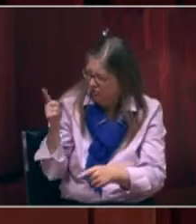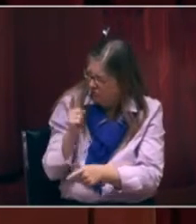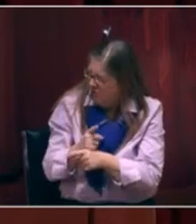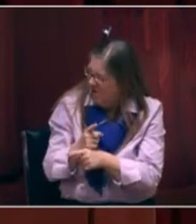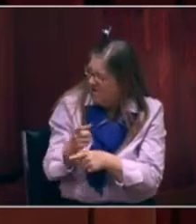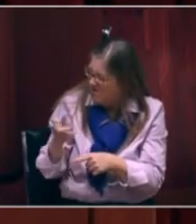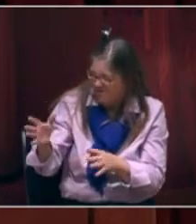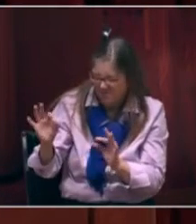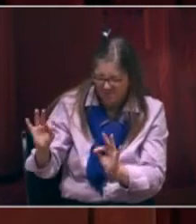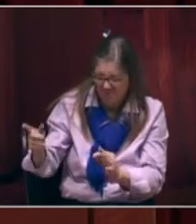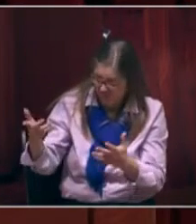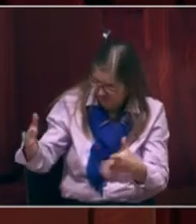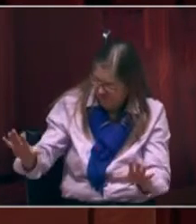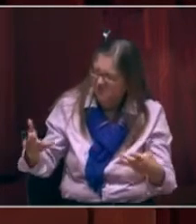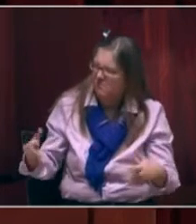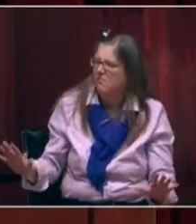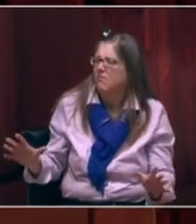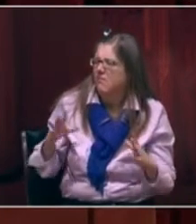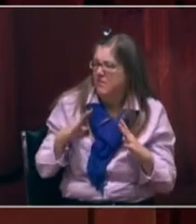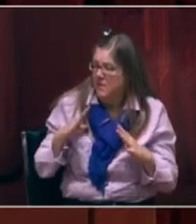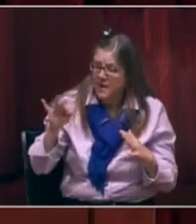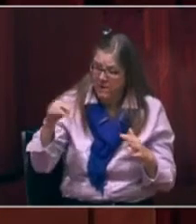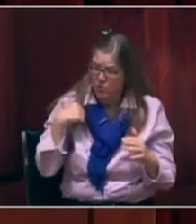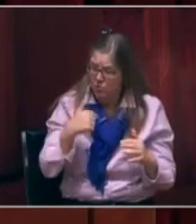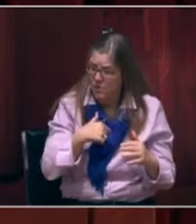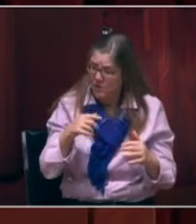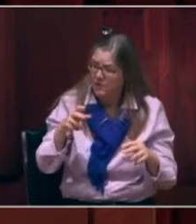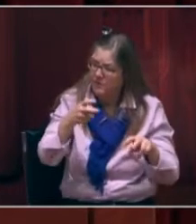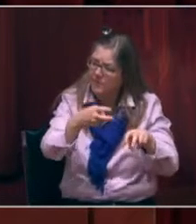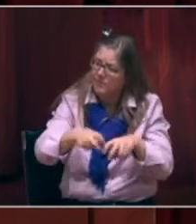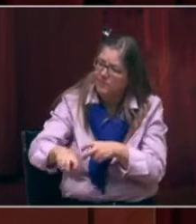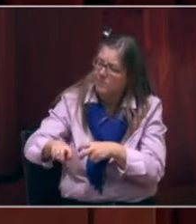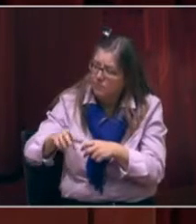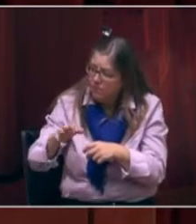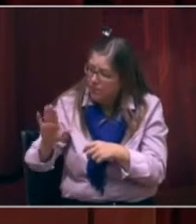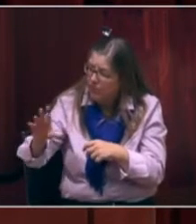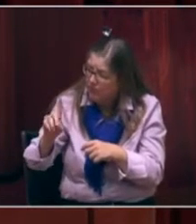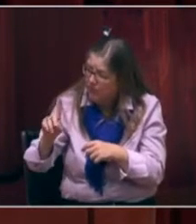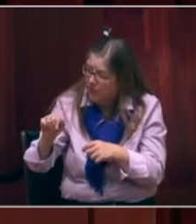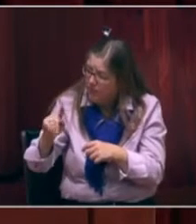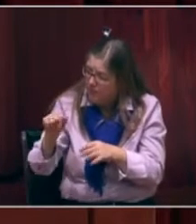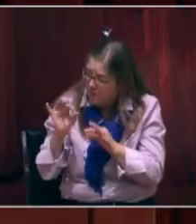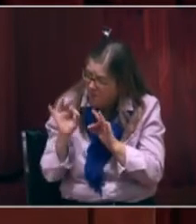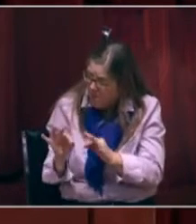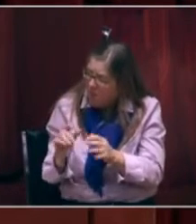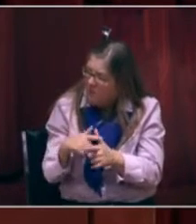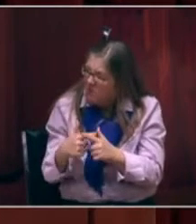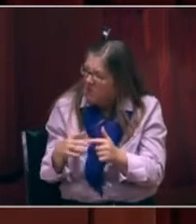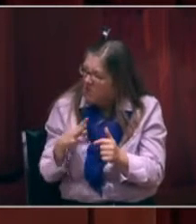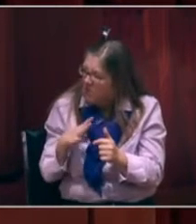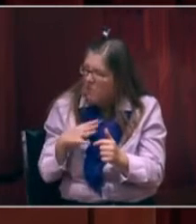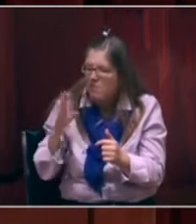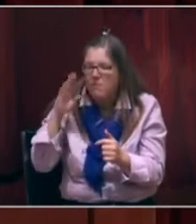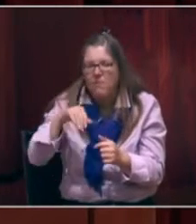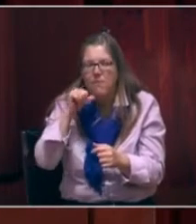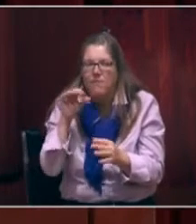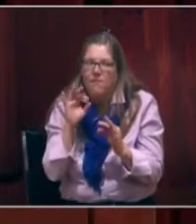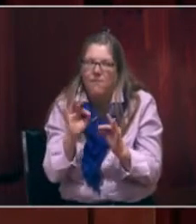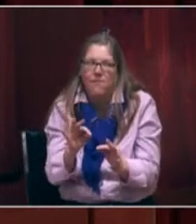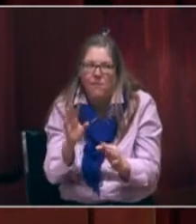fact, if we got your data transfer right, and I'm gonna be frank and going, we know it's not perfect because of trying to make sense out of what was